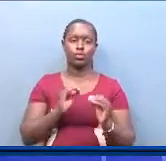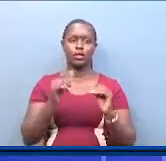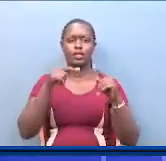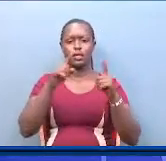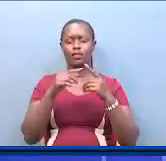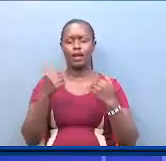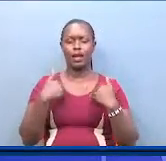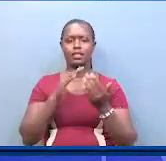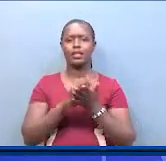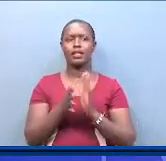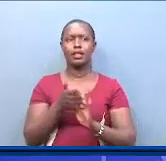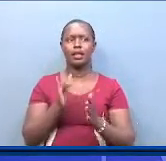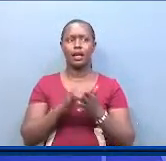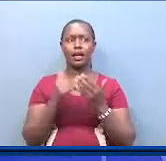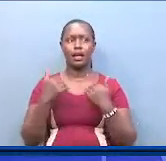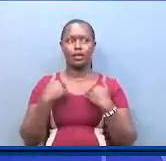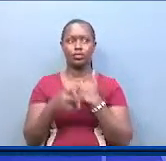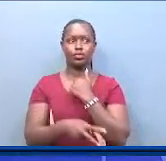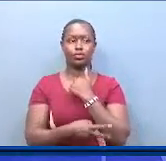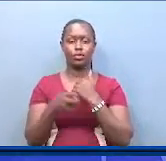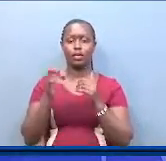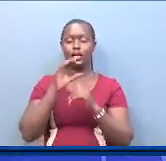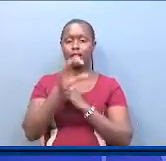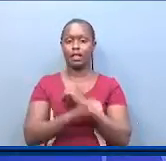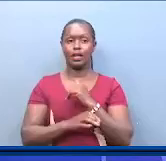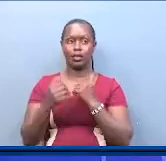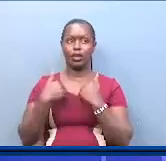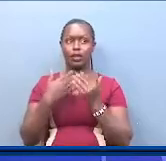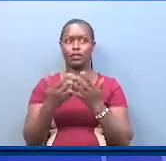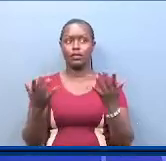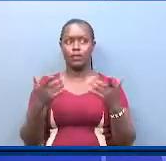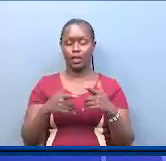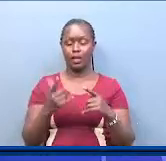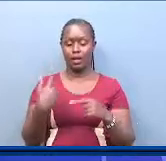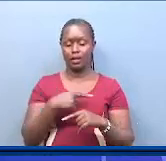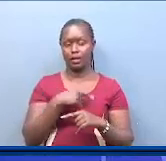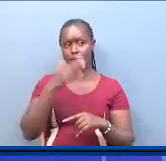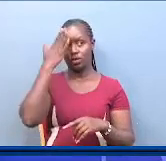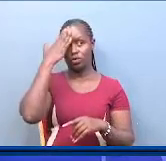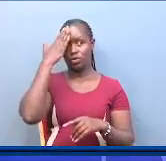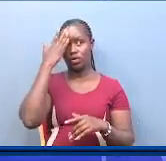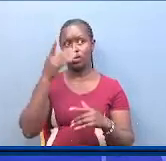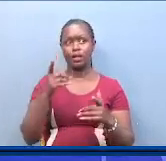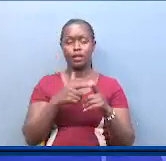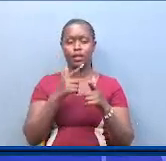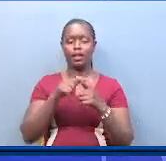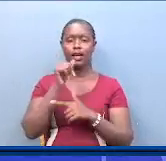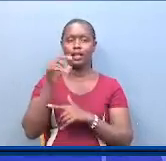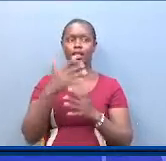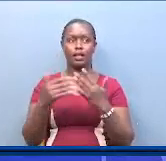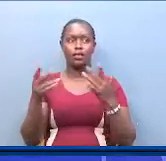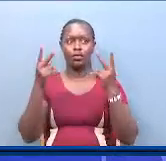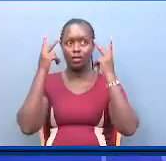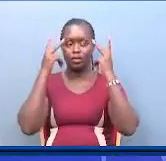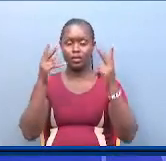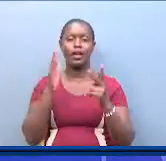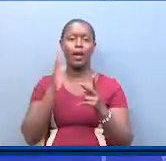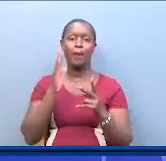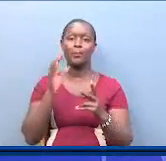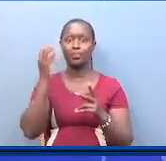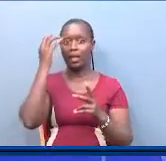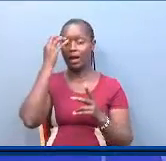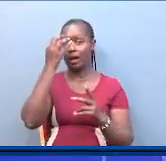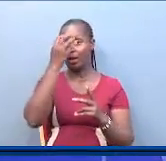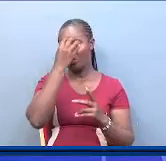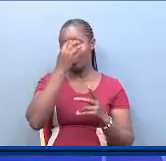nothing that she has stolen in this country. If you have something, let me know. The other thing, if you look at Martha Karua, the kind